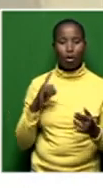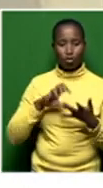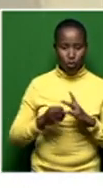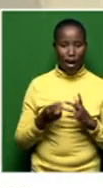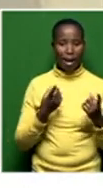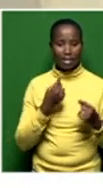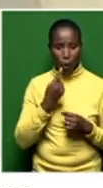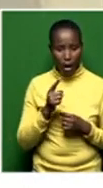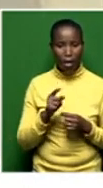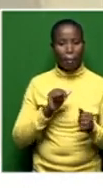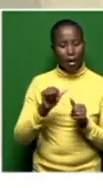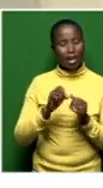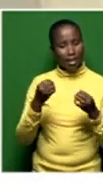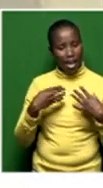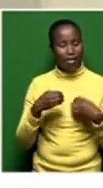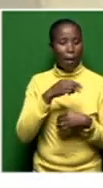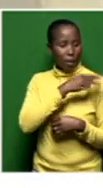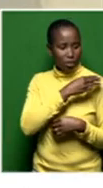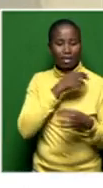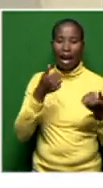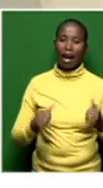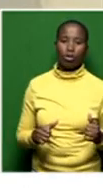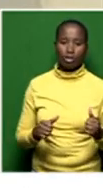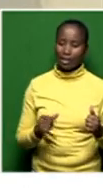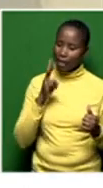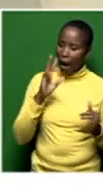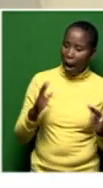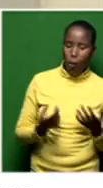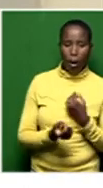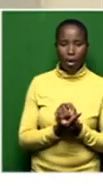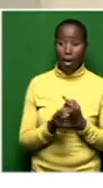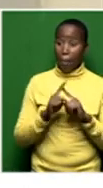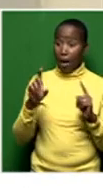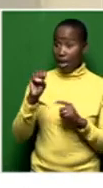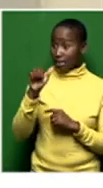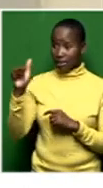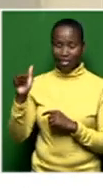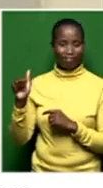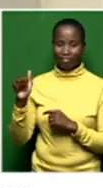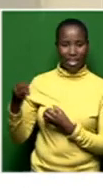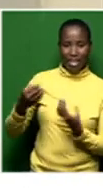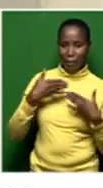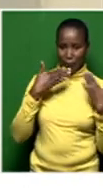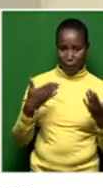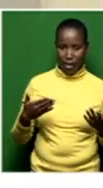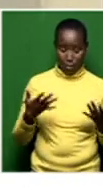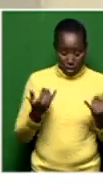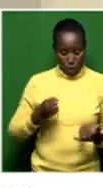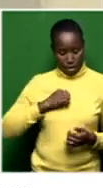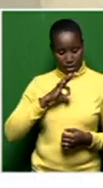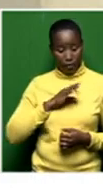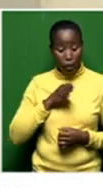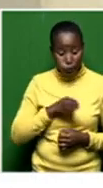saying at least provide management accounts. Let's see how we can best assist. Yeah. But SAA has failed to do this. So these employees now have been